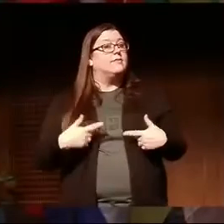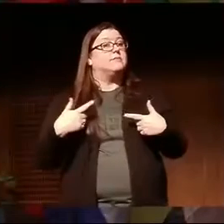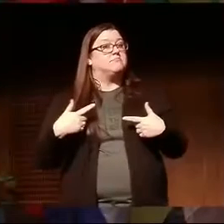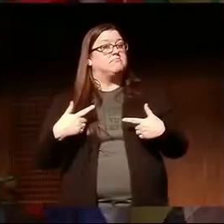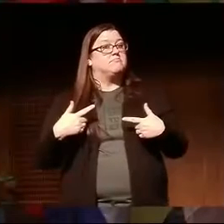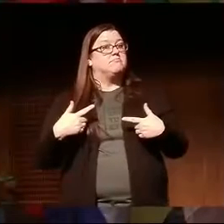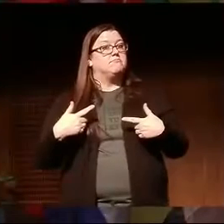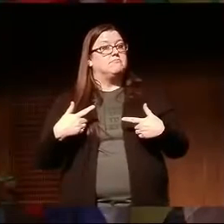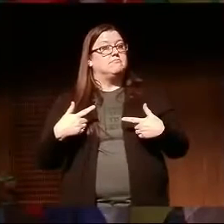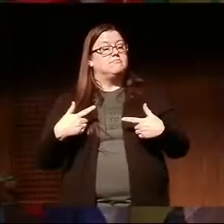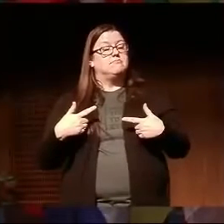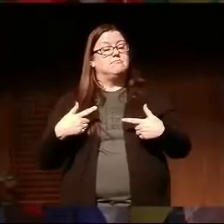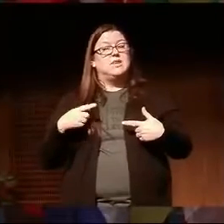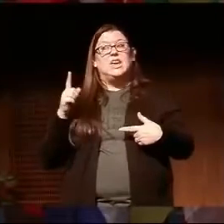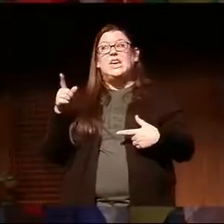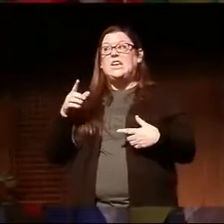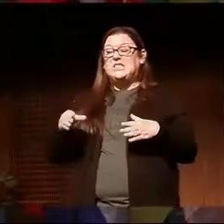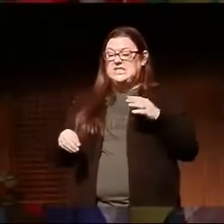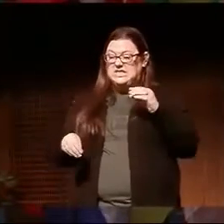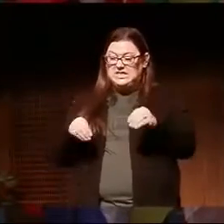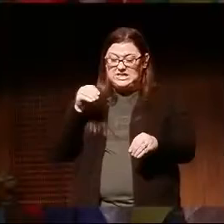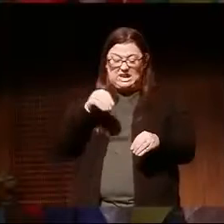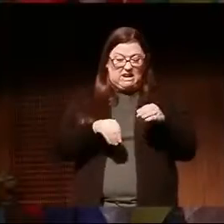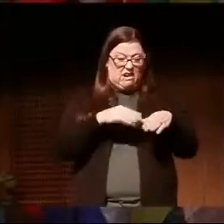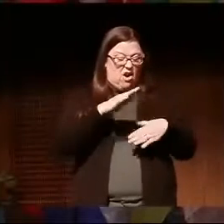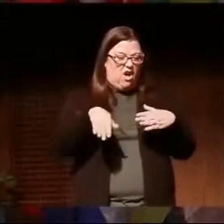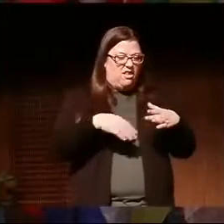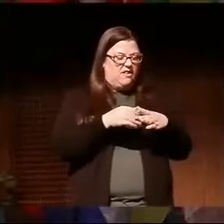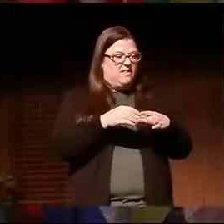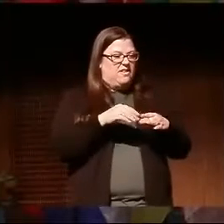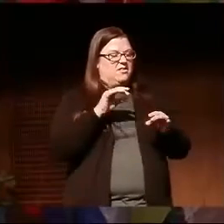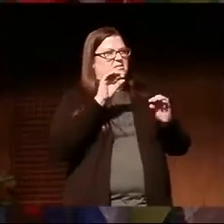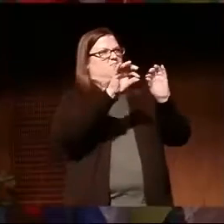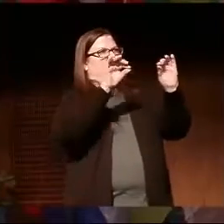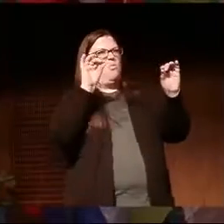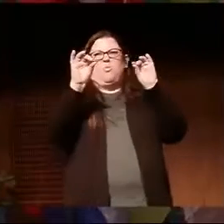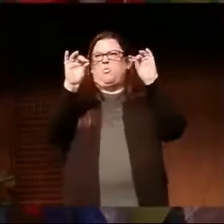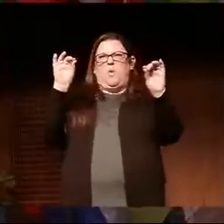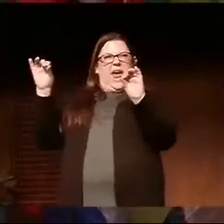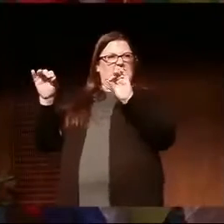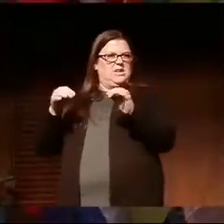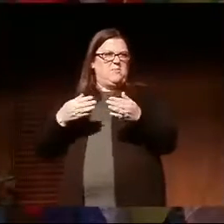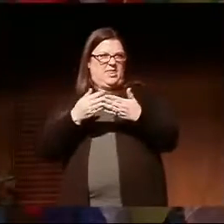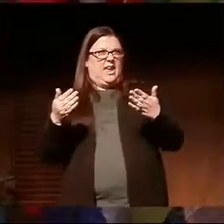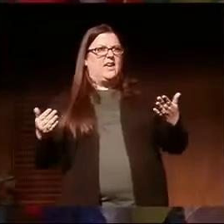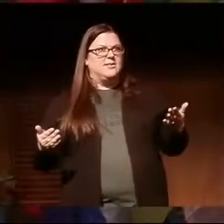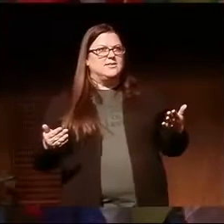He's taken all of those seemingly random things,